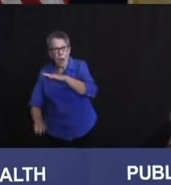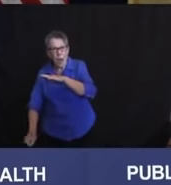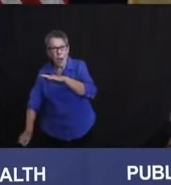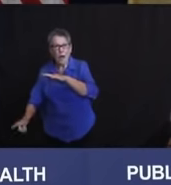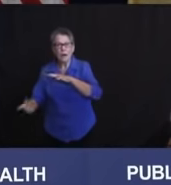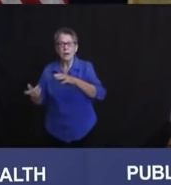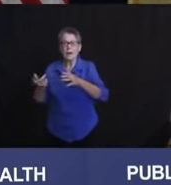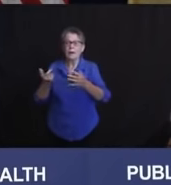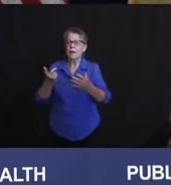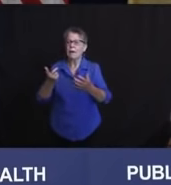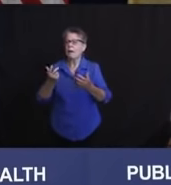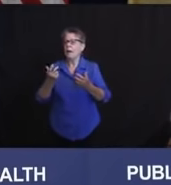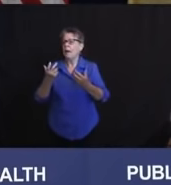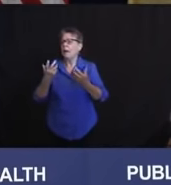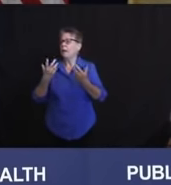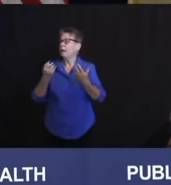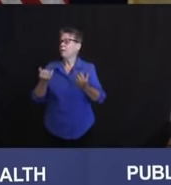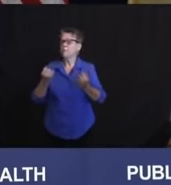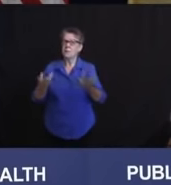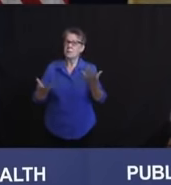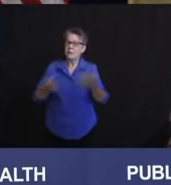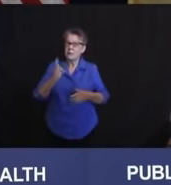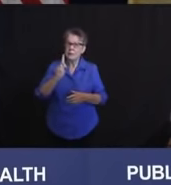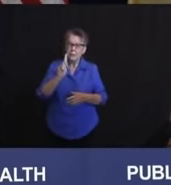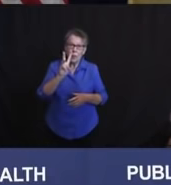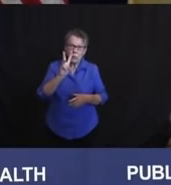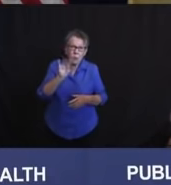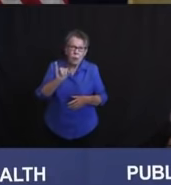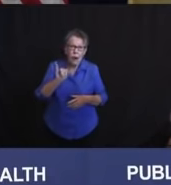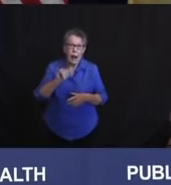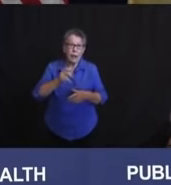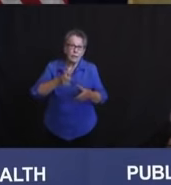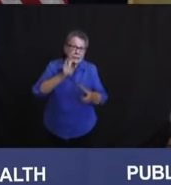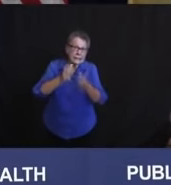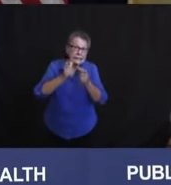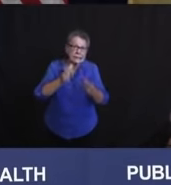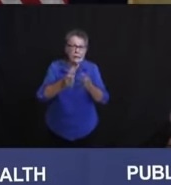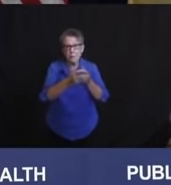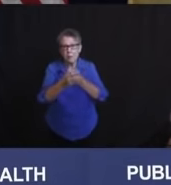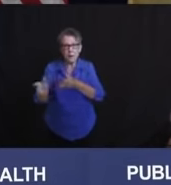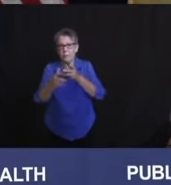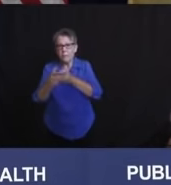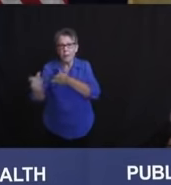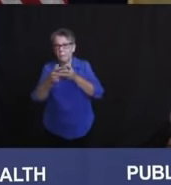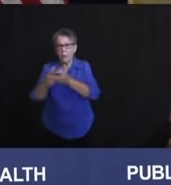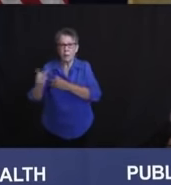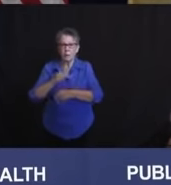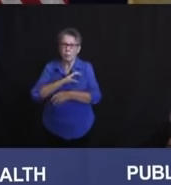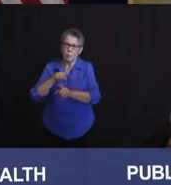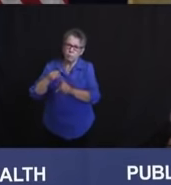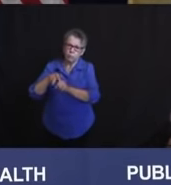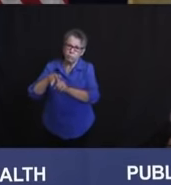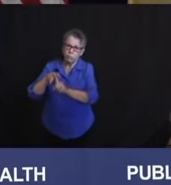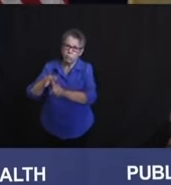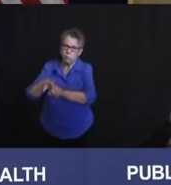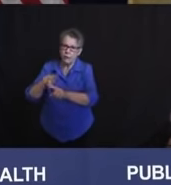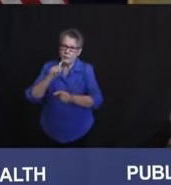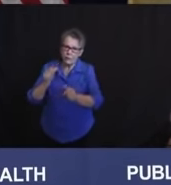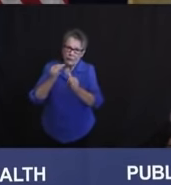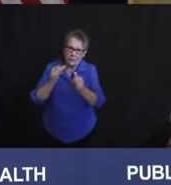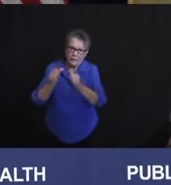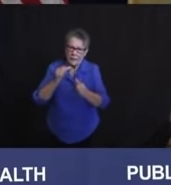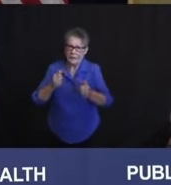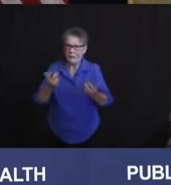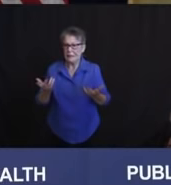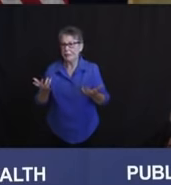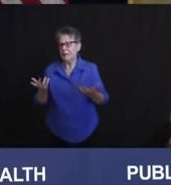just with all the Ubers and other means of transportation, it just makes absolutely no sense in this day and age to get behind the wheel